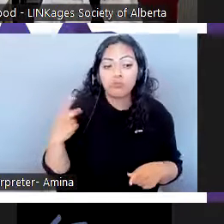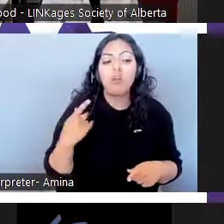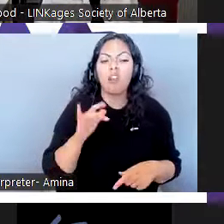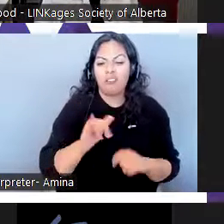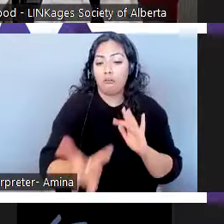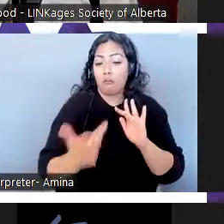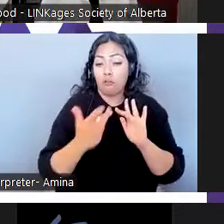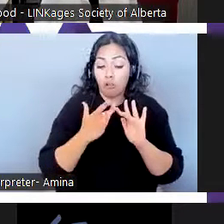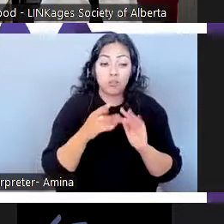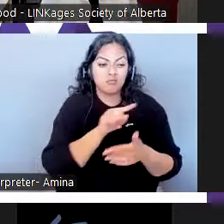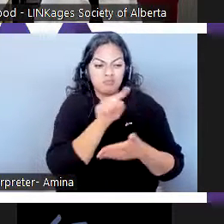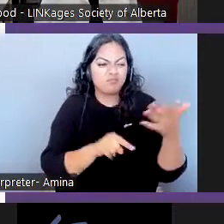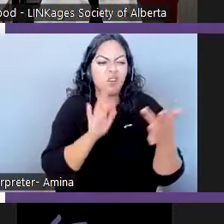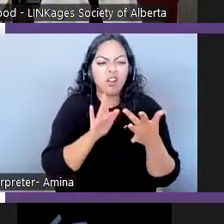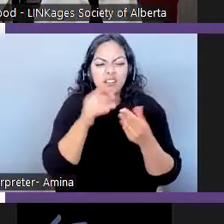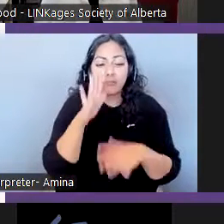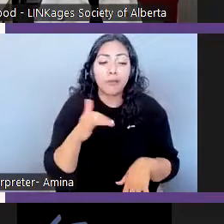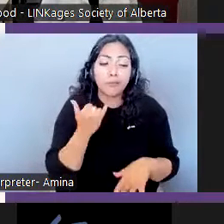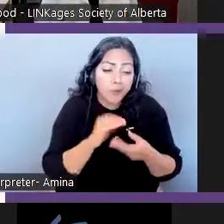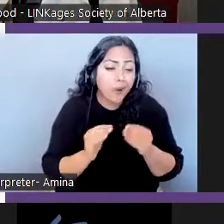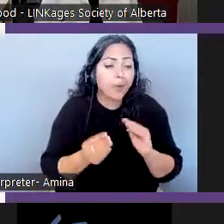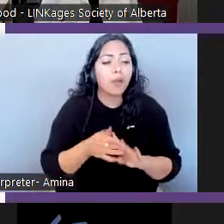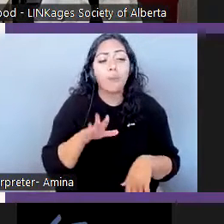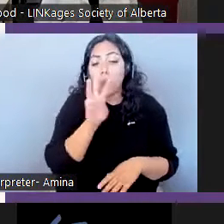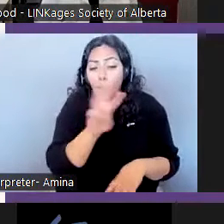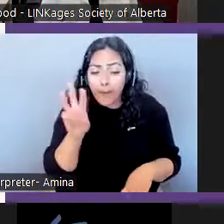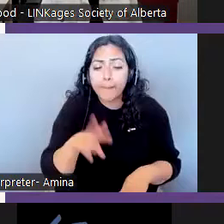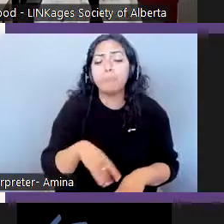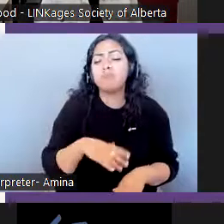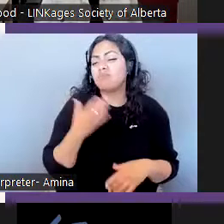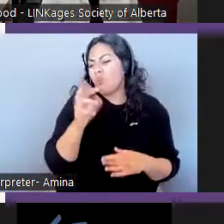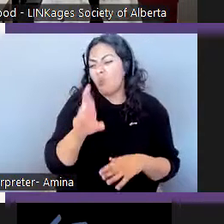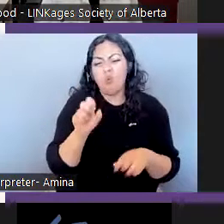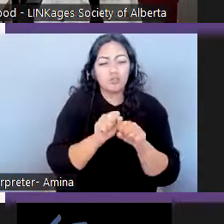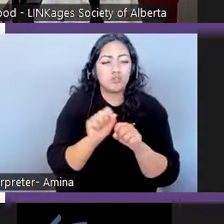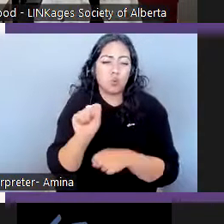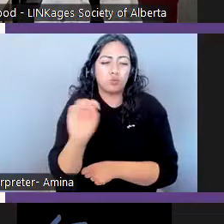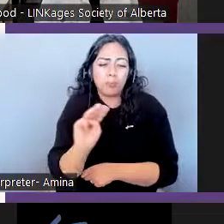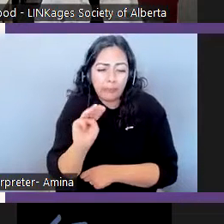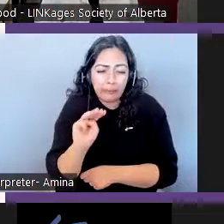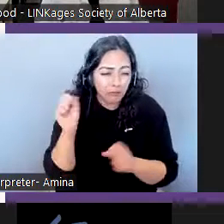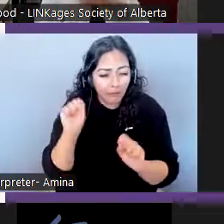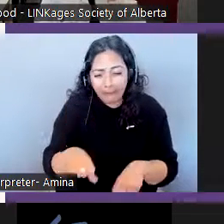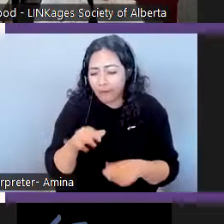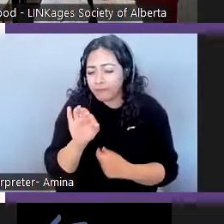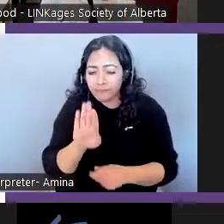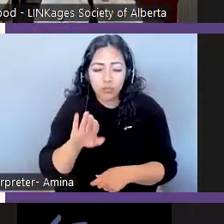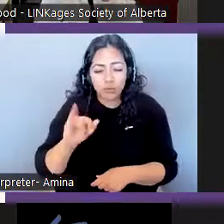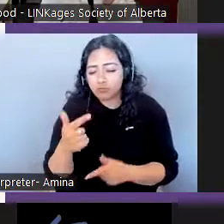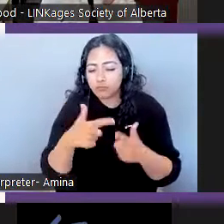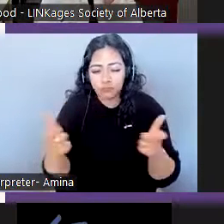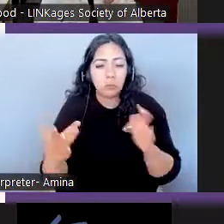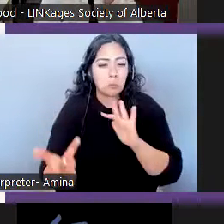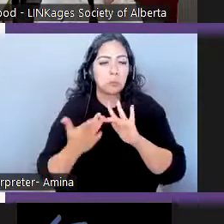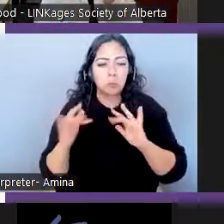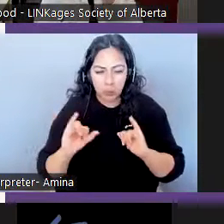outreach on a regular basis. And just as I mentioned before, we do like to hear your feedback in terms of evaluation. So